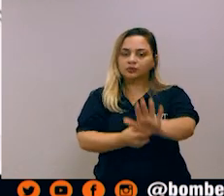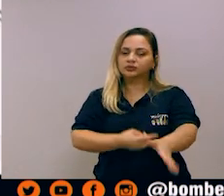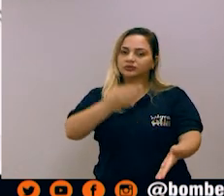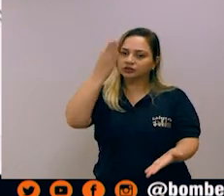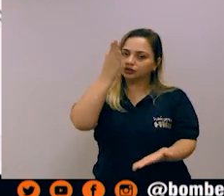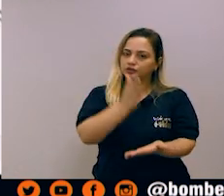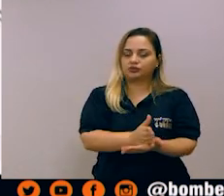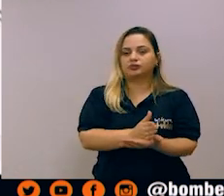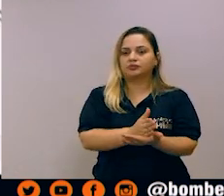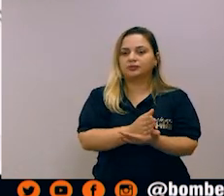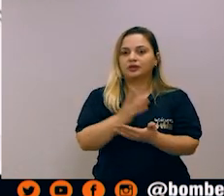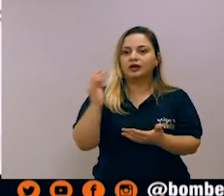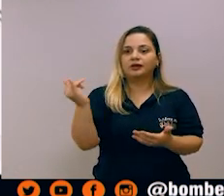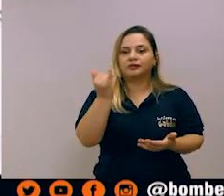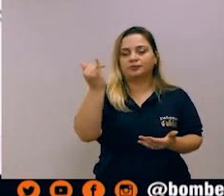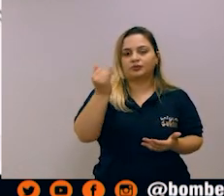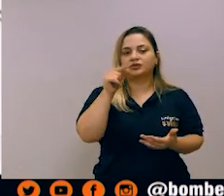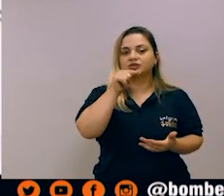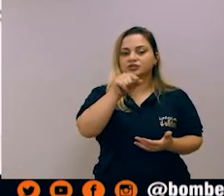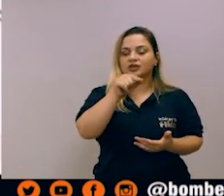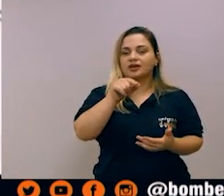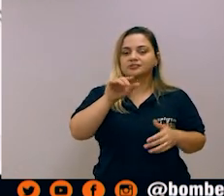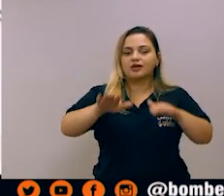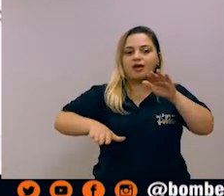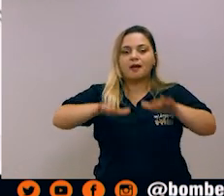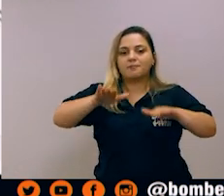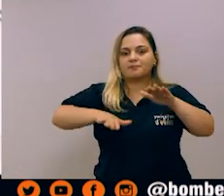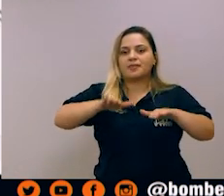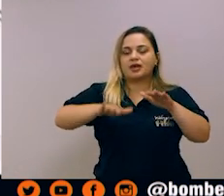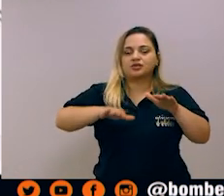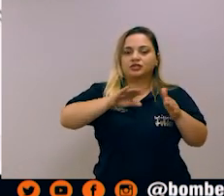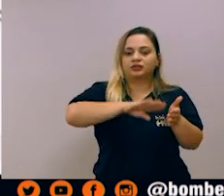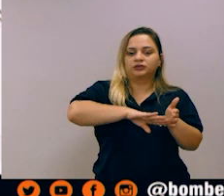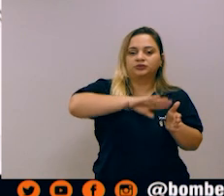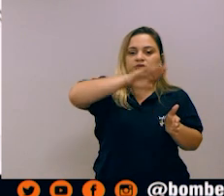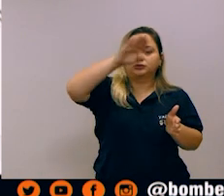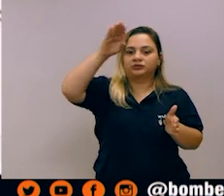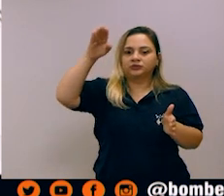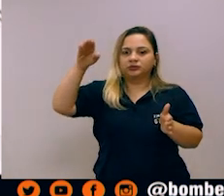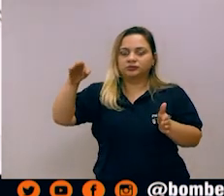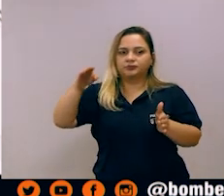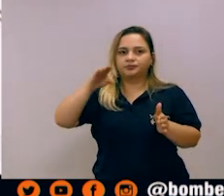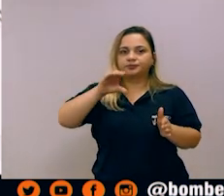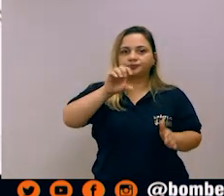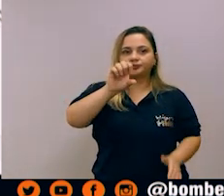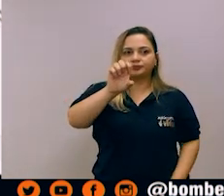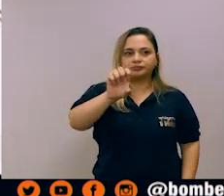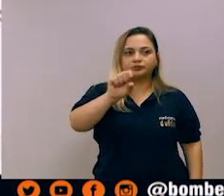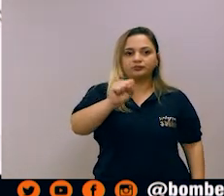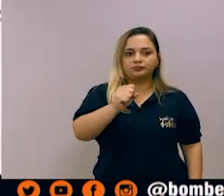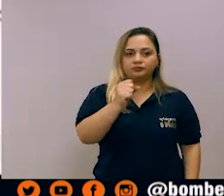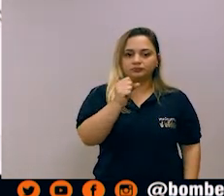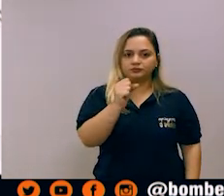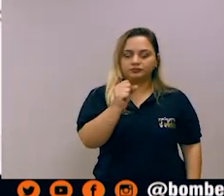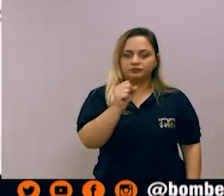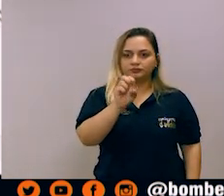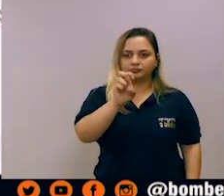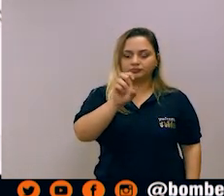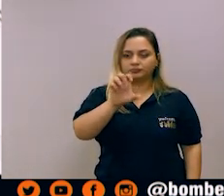history shows this important dichotomy, it is the average of drought season in Minas